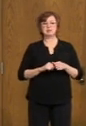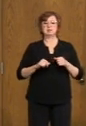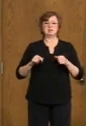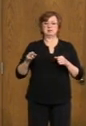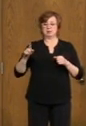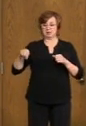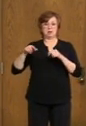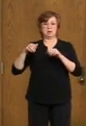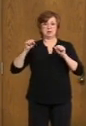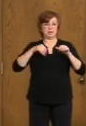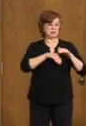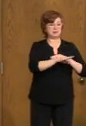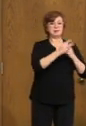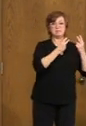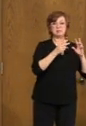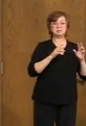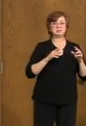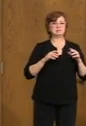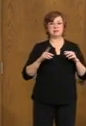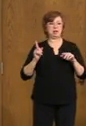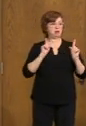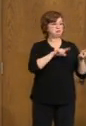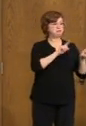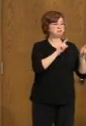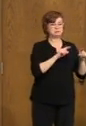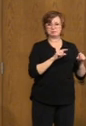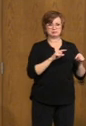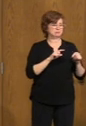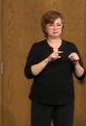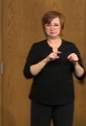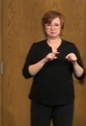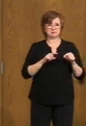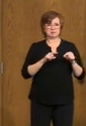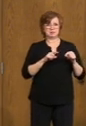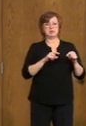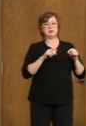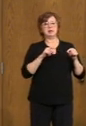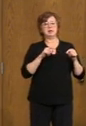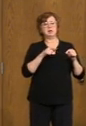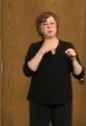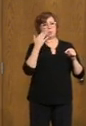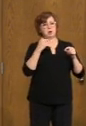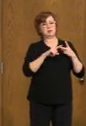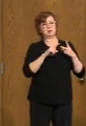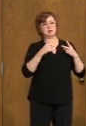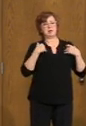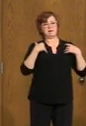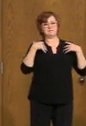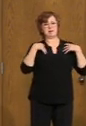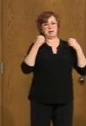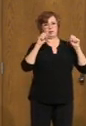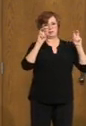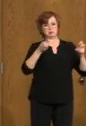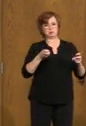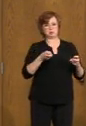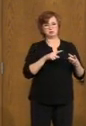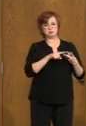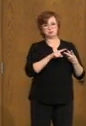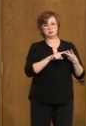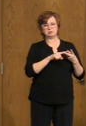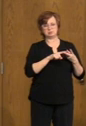vaccinated, especially adults with underlying risk factors, but also broadly all adults, I think then we can cautiously